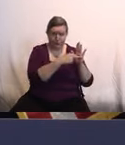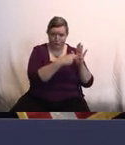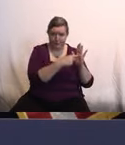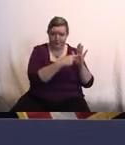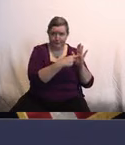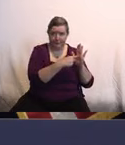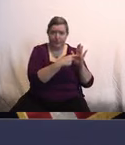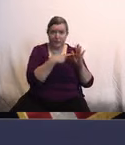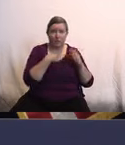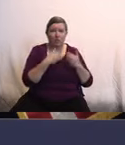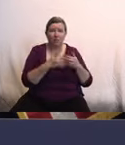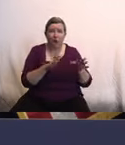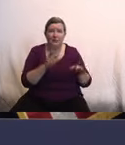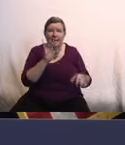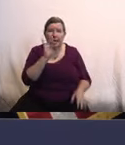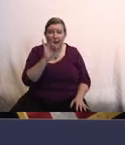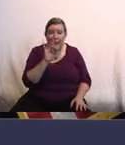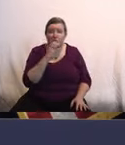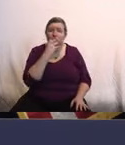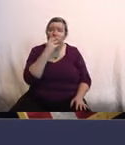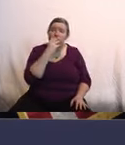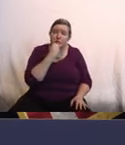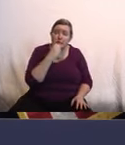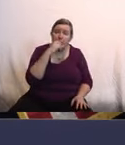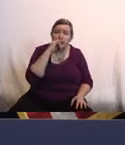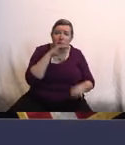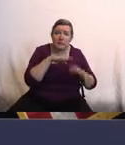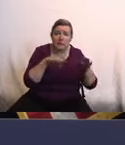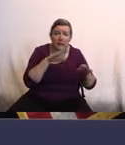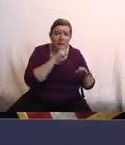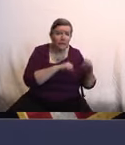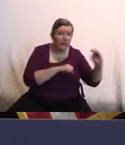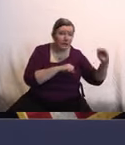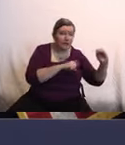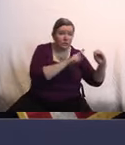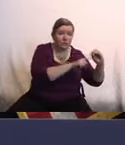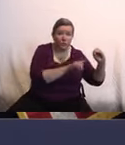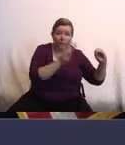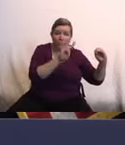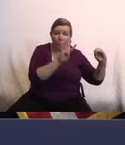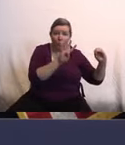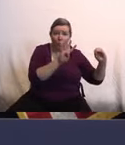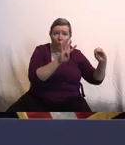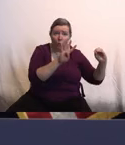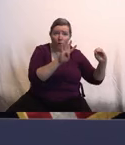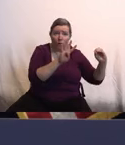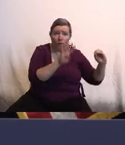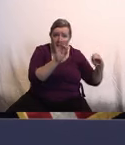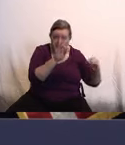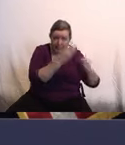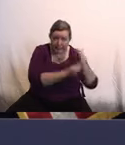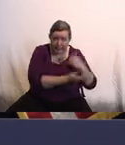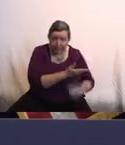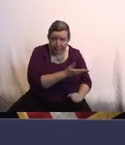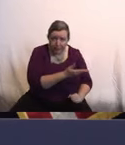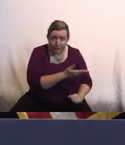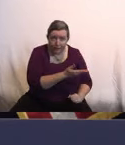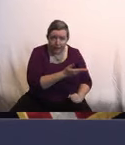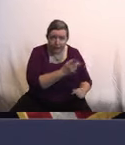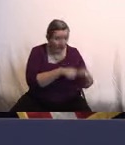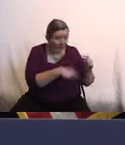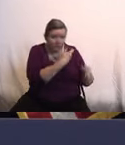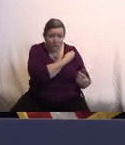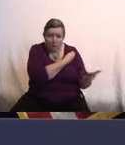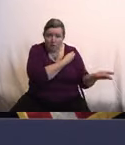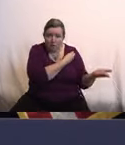we've lost 8 precious kids in that range, and there's no vaccine available for them. So no, that's not how